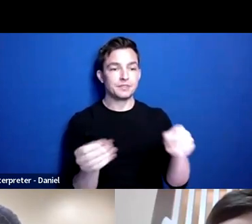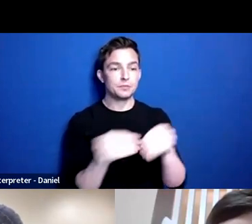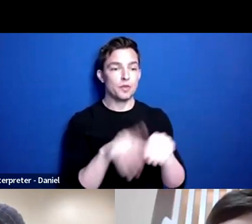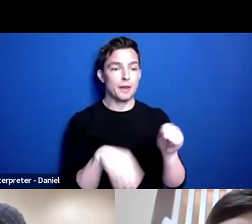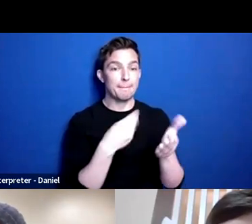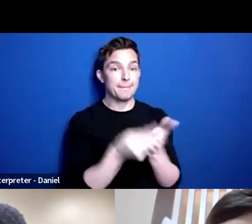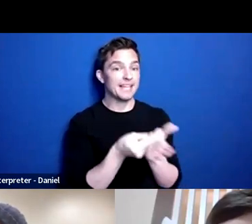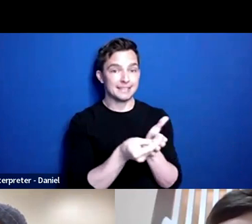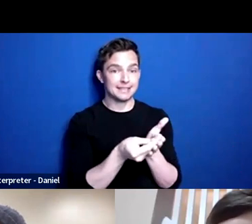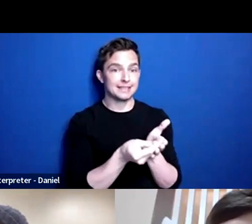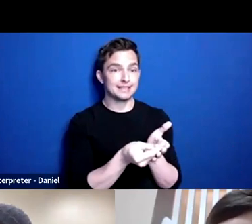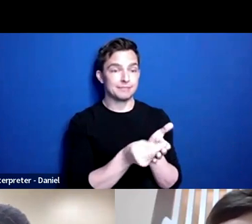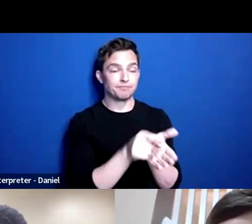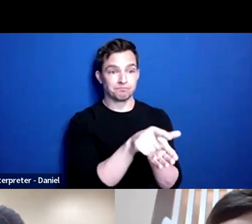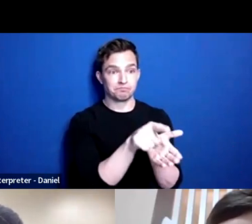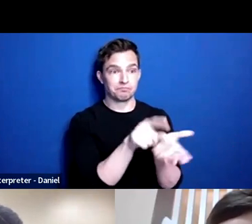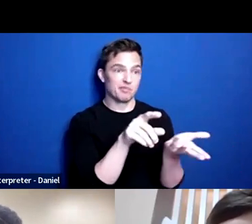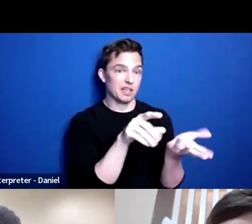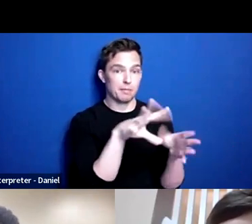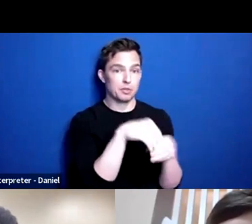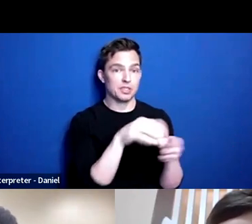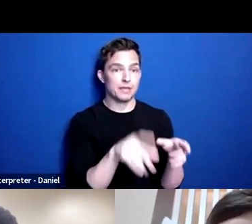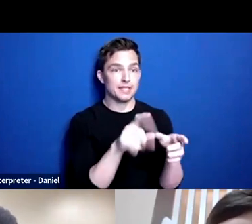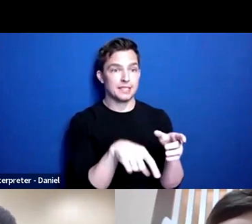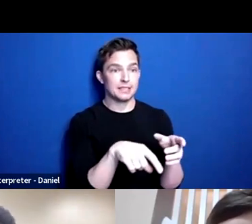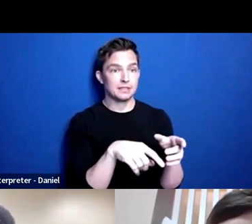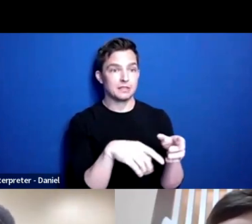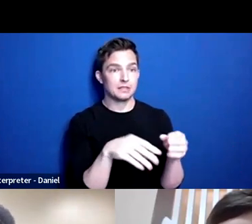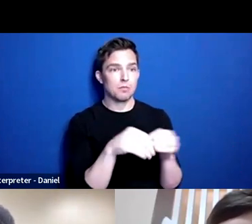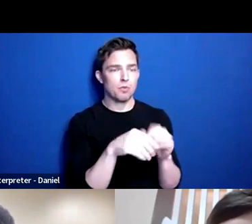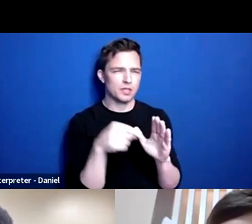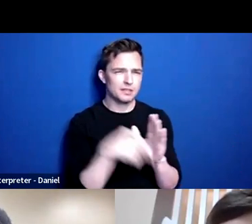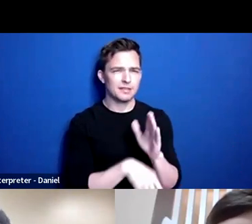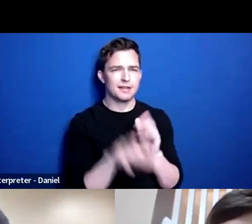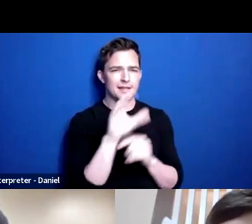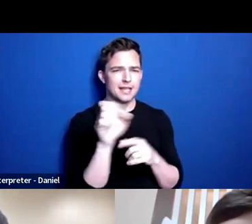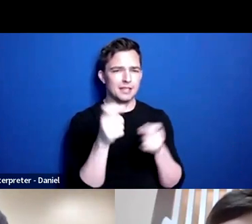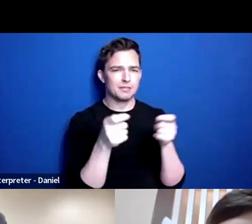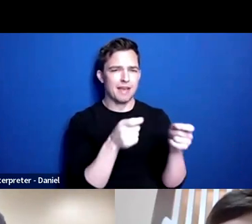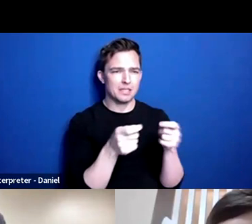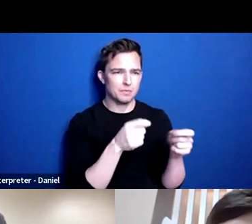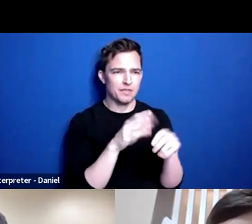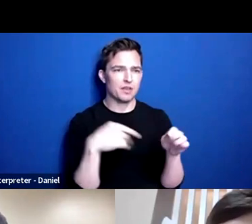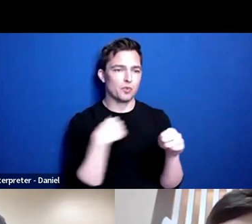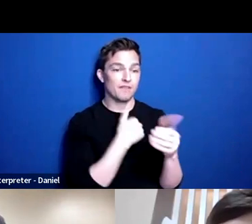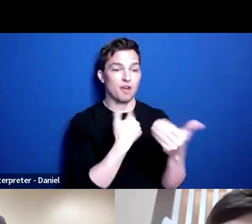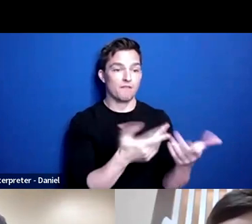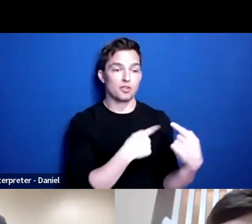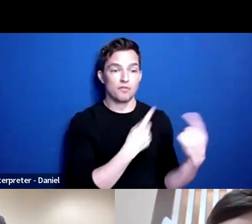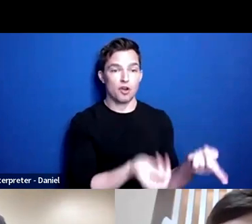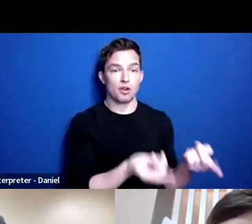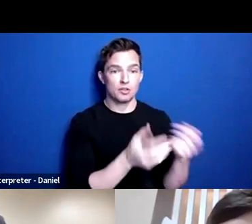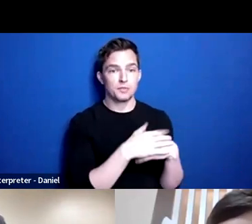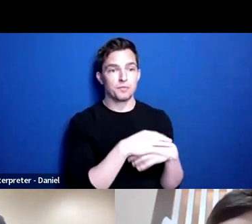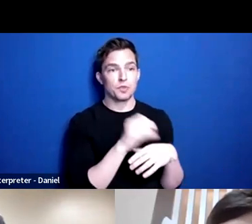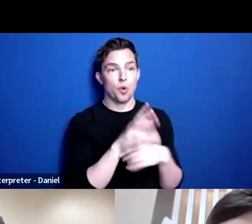this participant needs more intensive case management than we've been offering, or that we're equipped